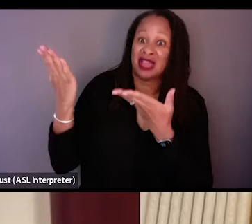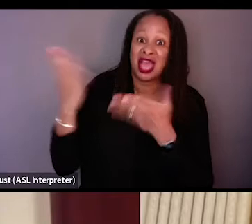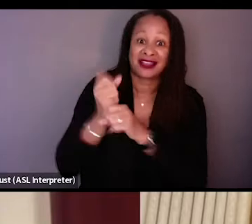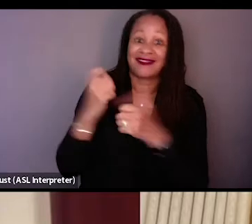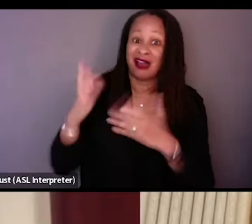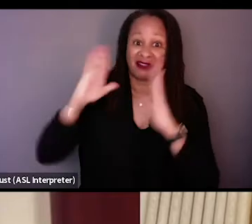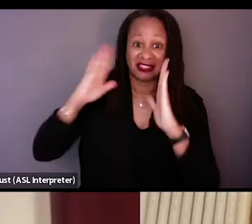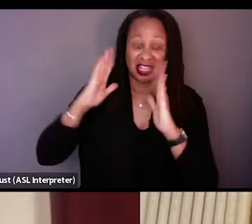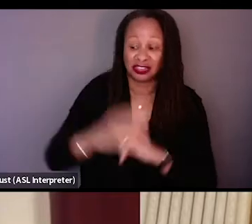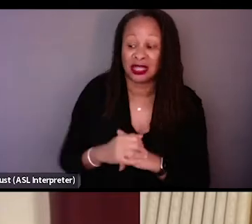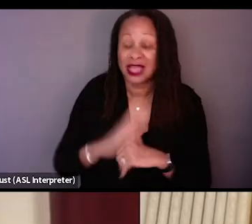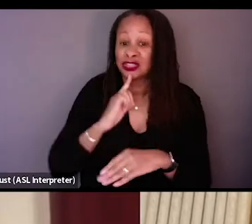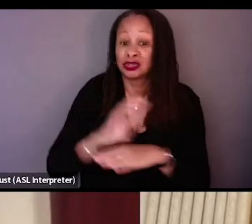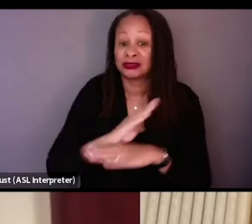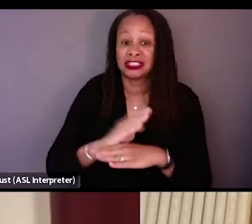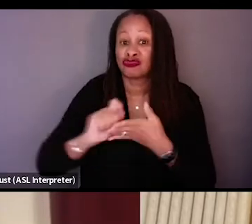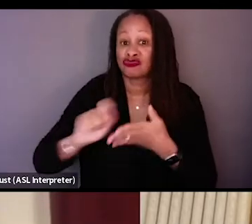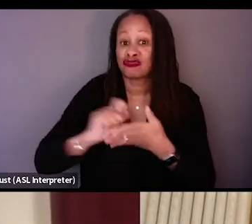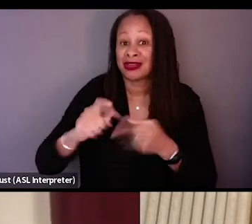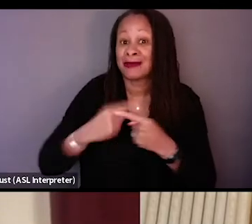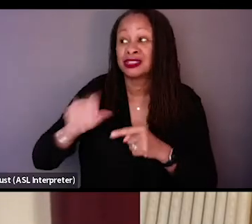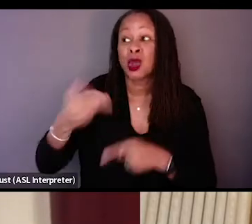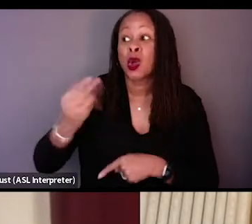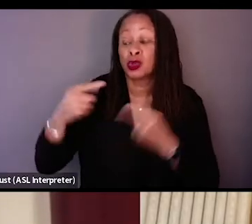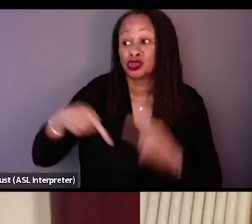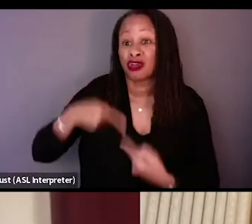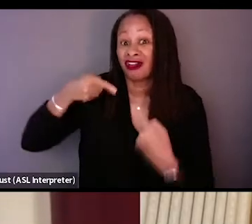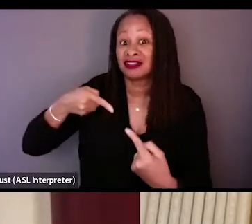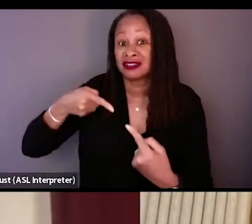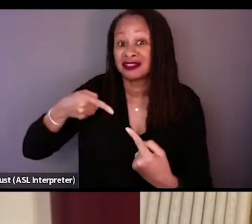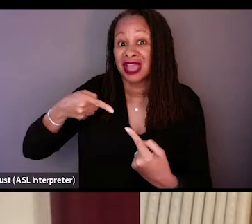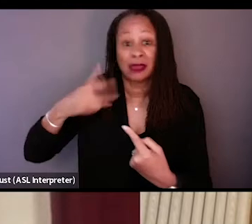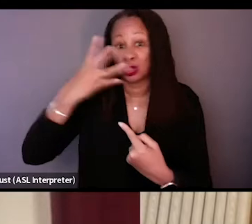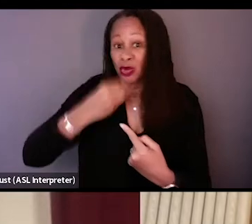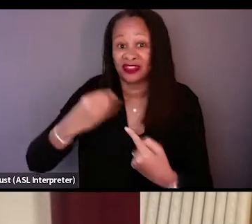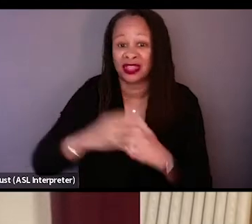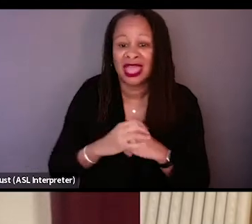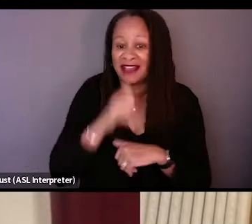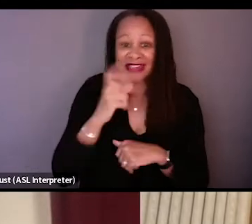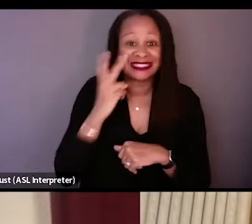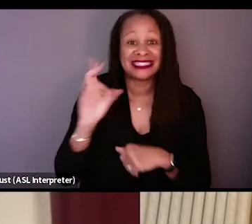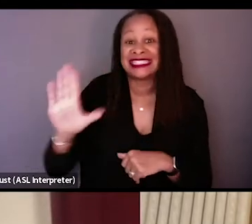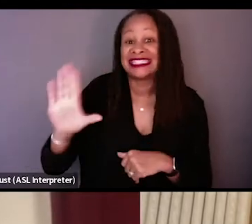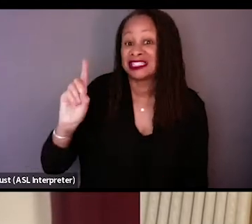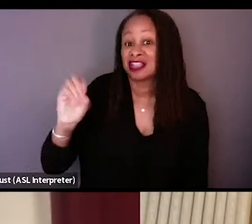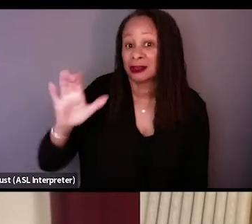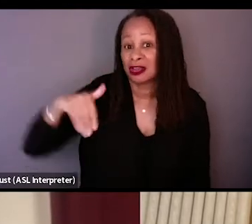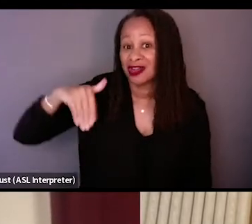of attention. And in fact, has written about his own struggles and so beautifully. And I haven't seen the documentary yet, so I'm not